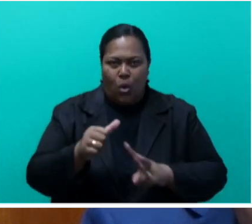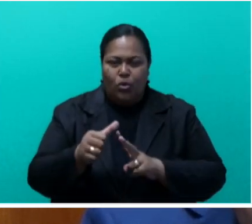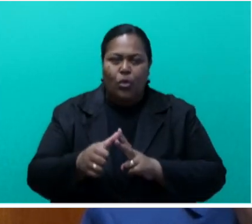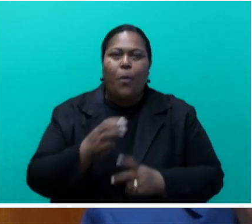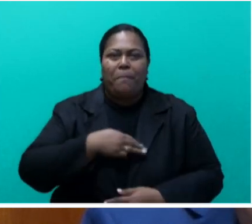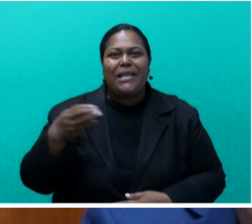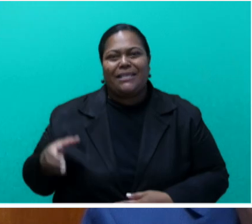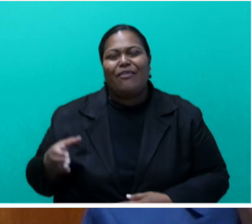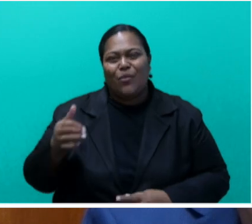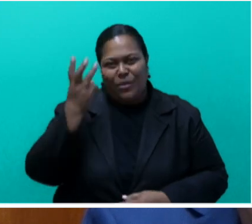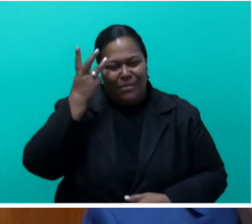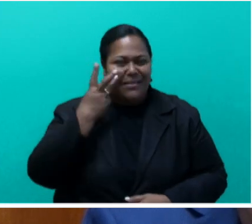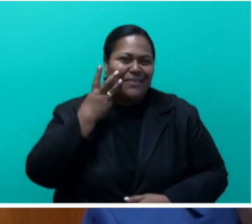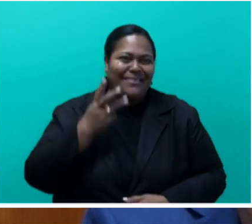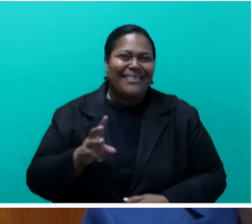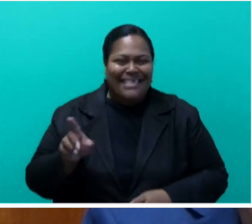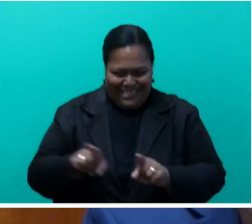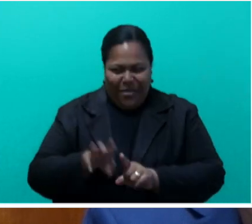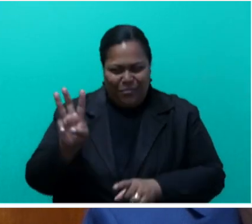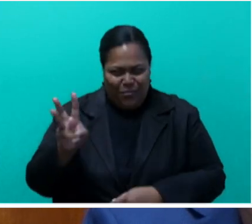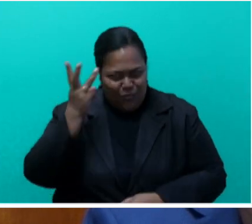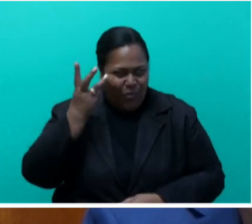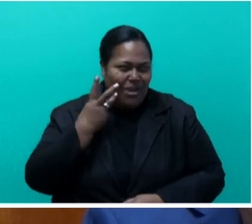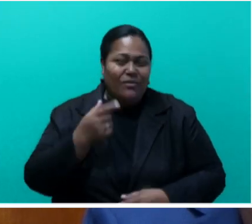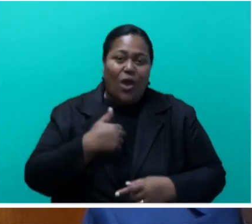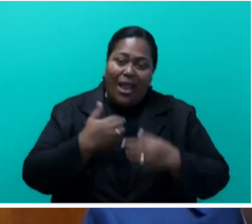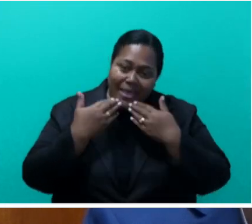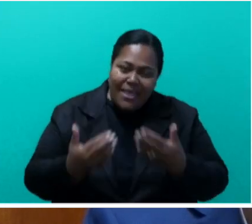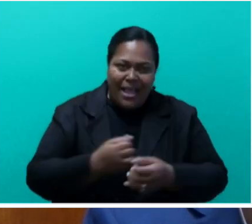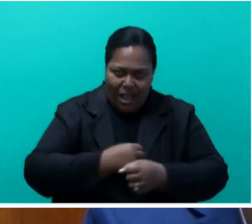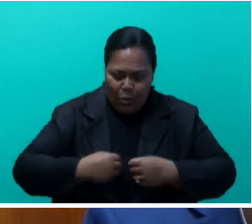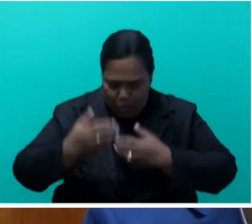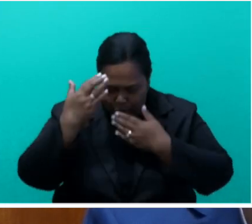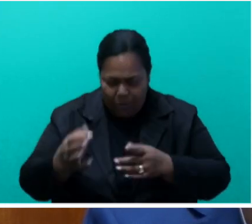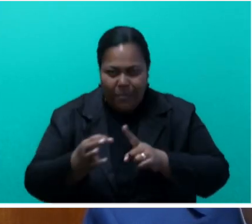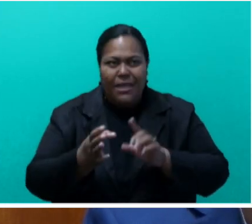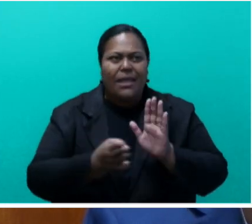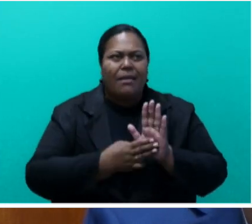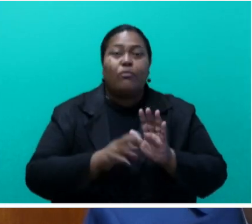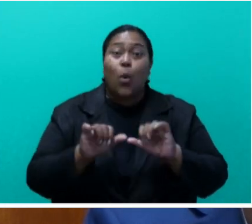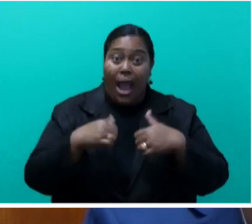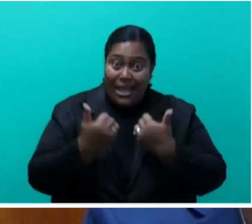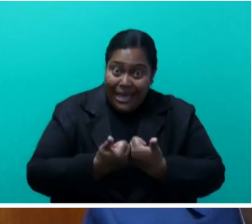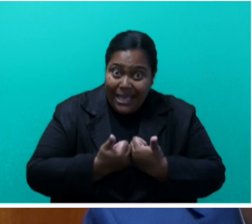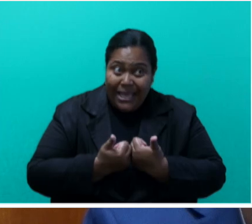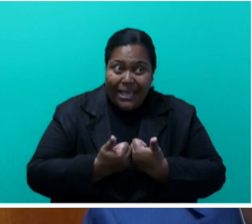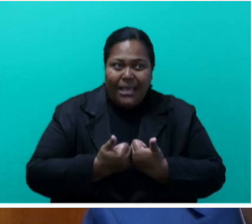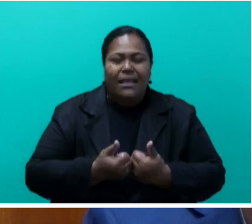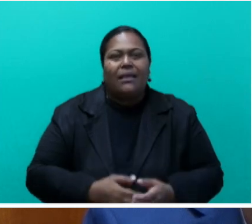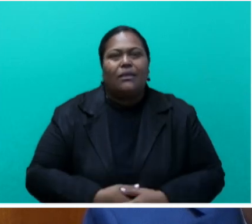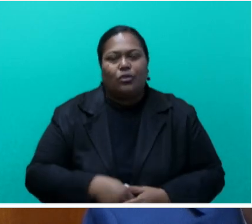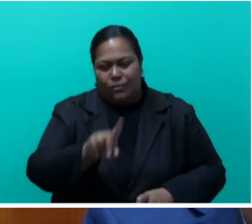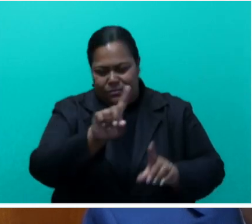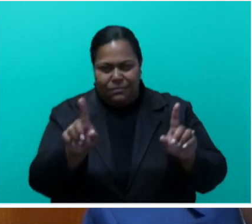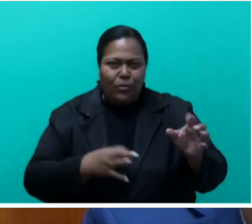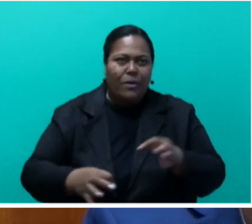for Women. On this note, I thank our Honorable Prime Minister for agreeing to act in my absence